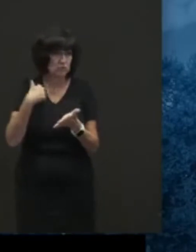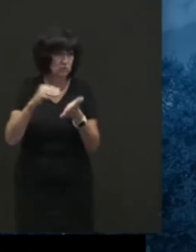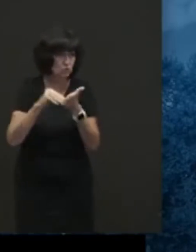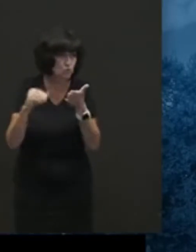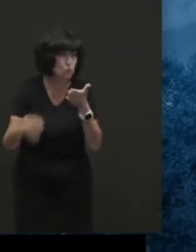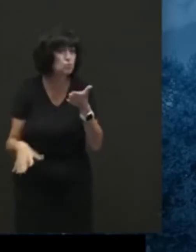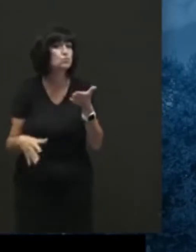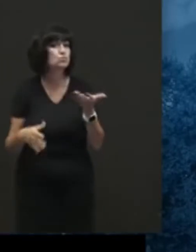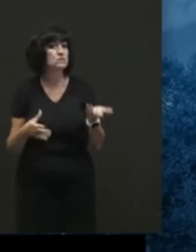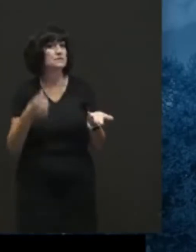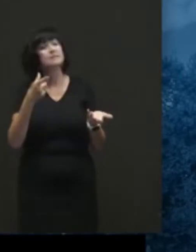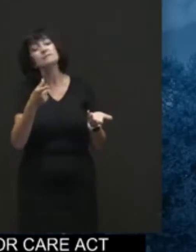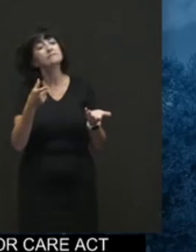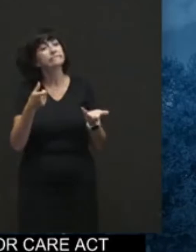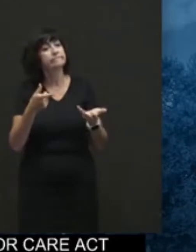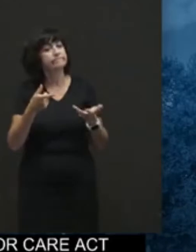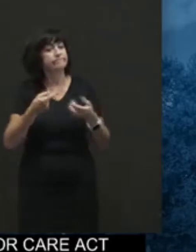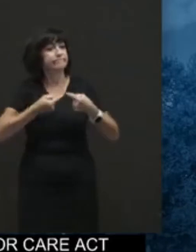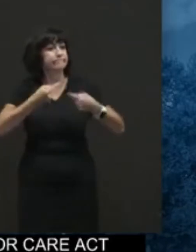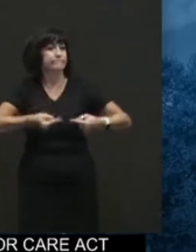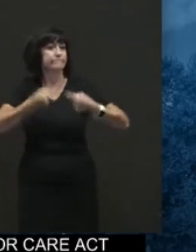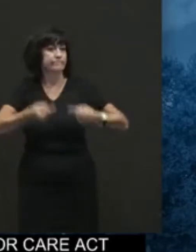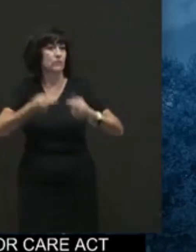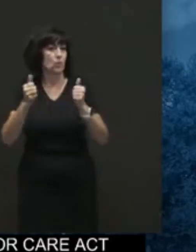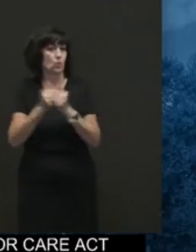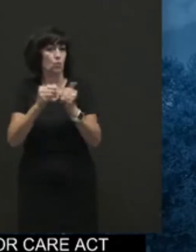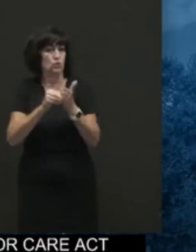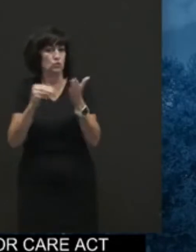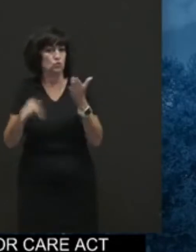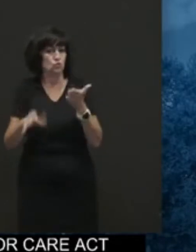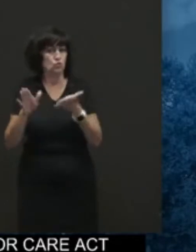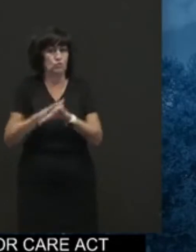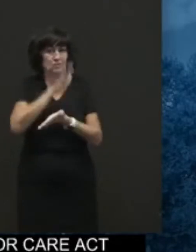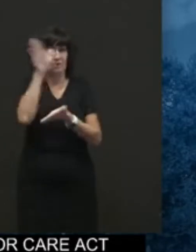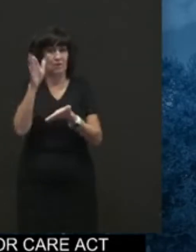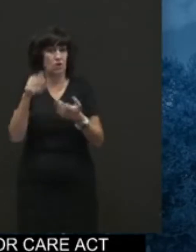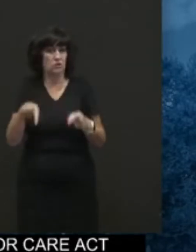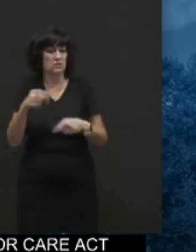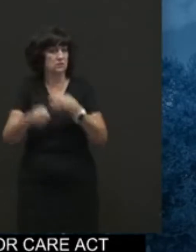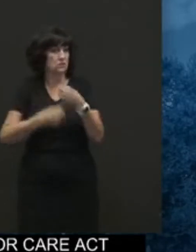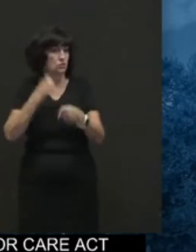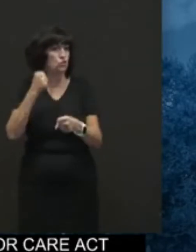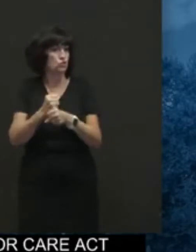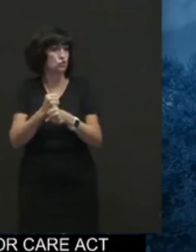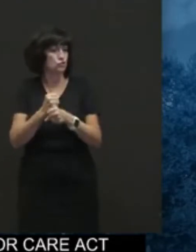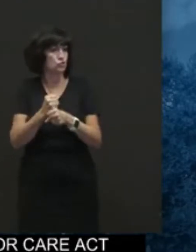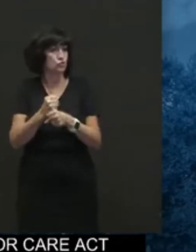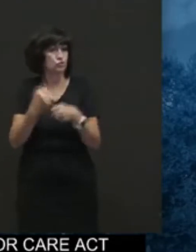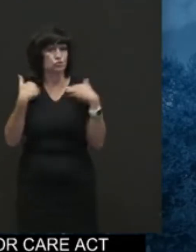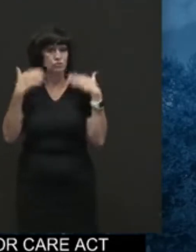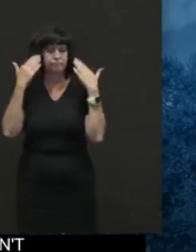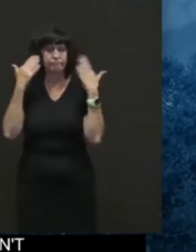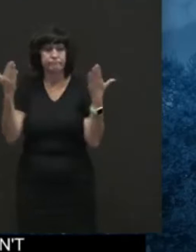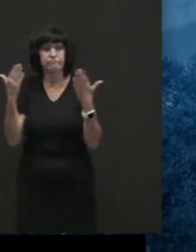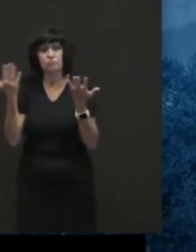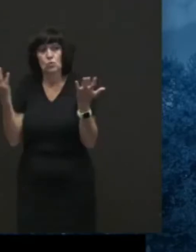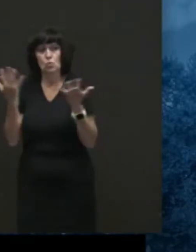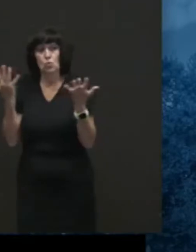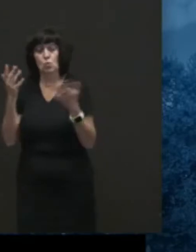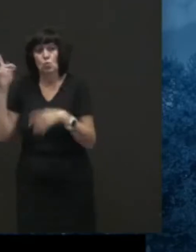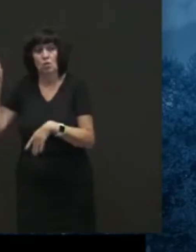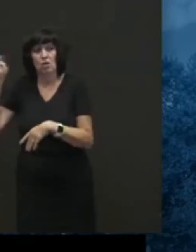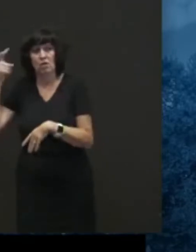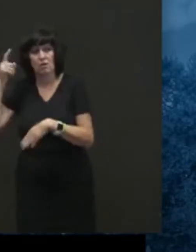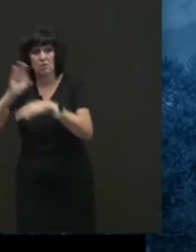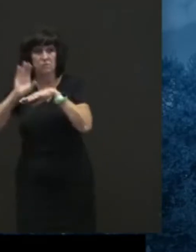be additional resources if the federal government has another COVID-19 Relief Act.